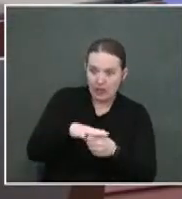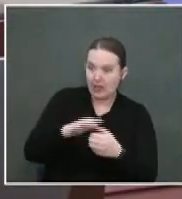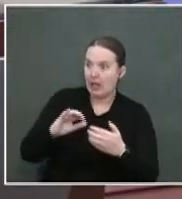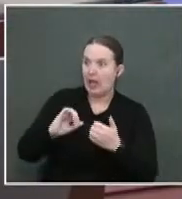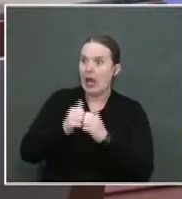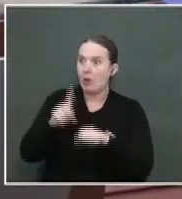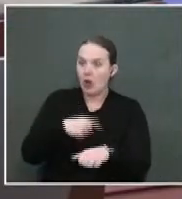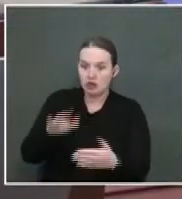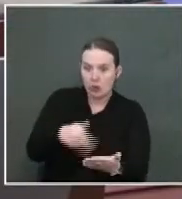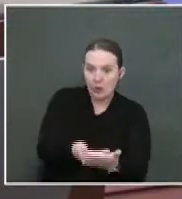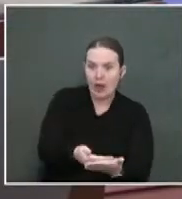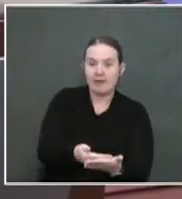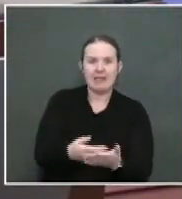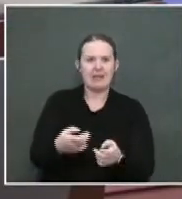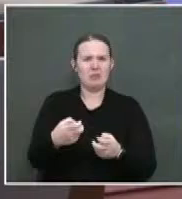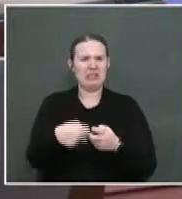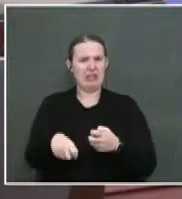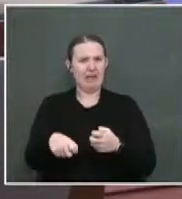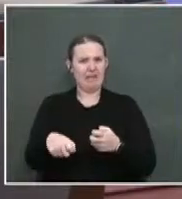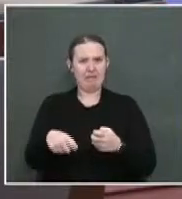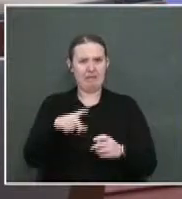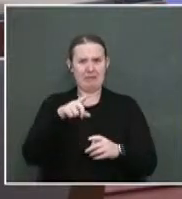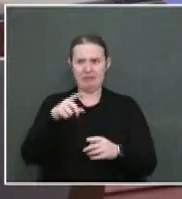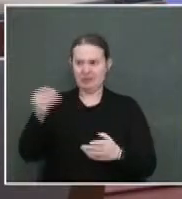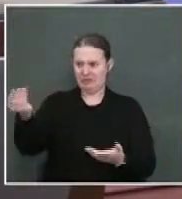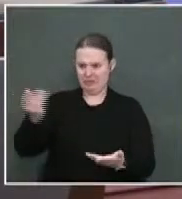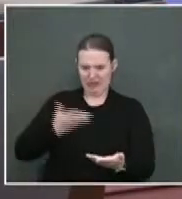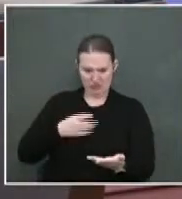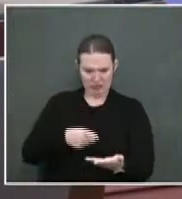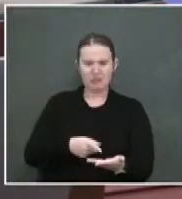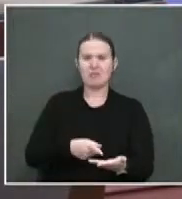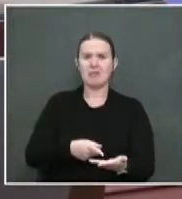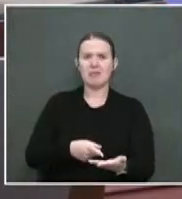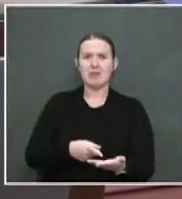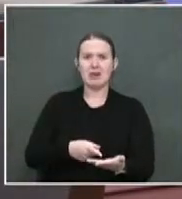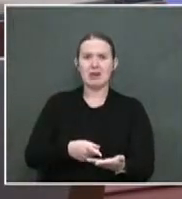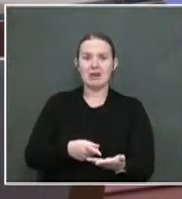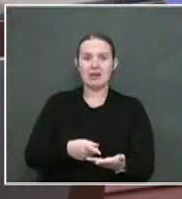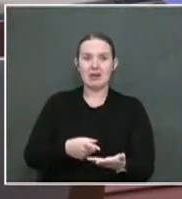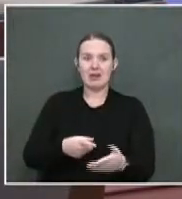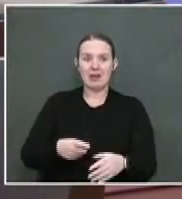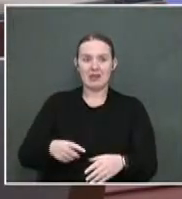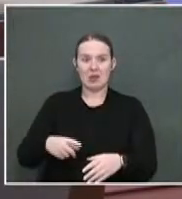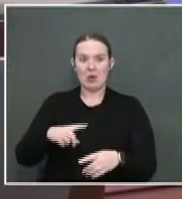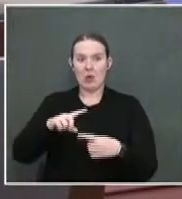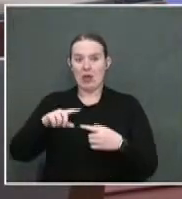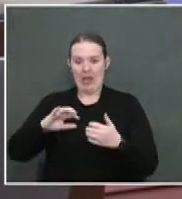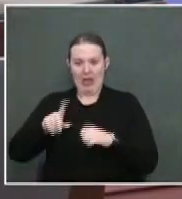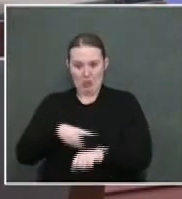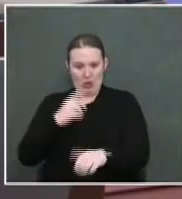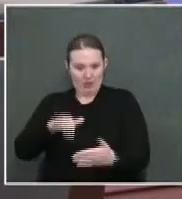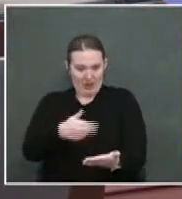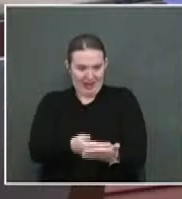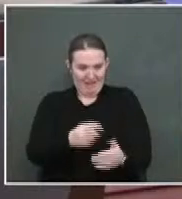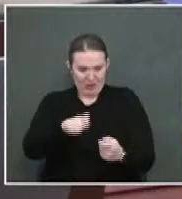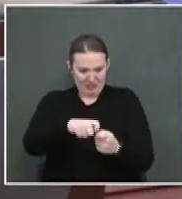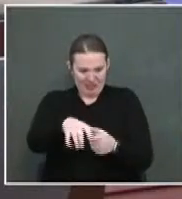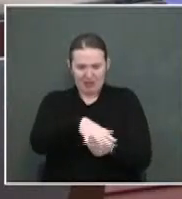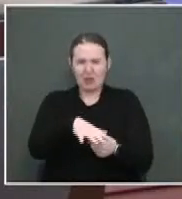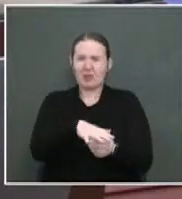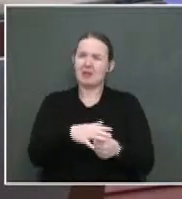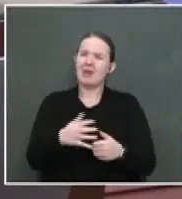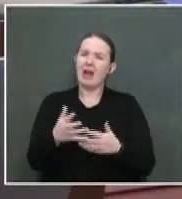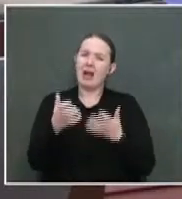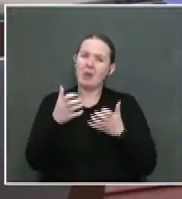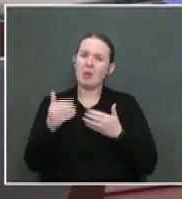was very difficult for us to get a report that just shows the call, response times for a location. And I